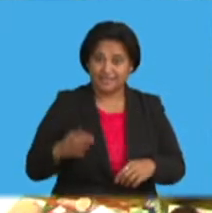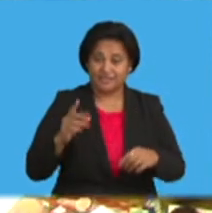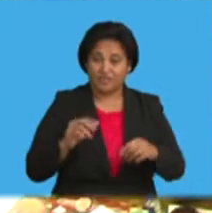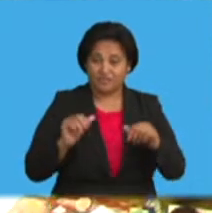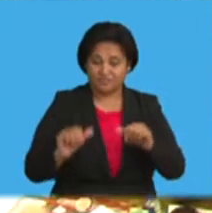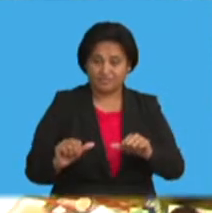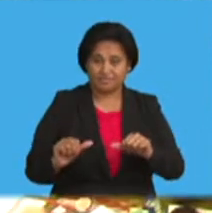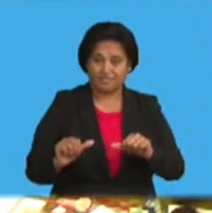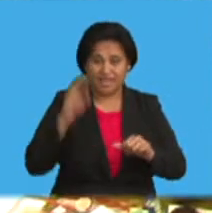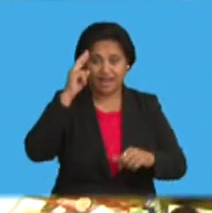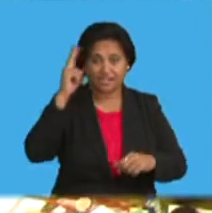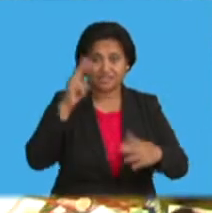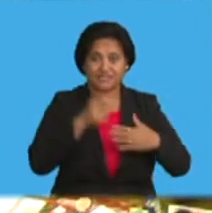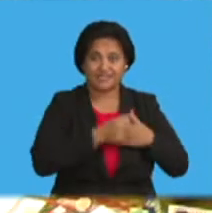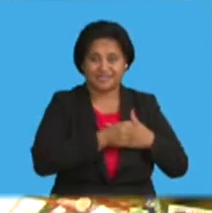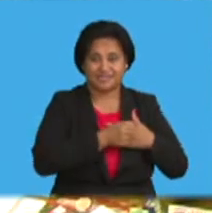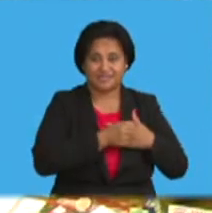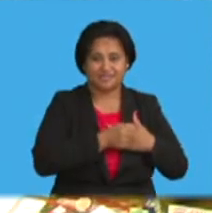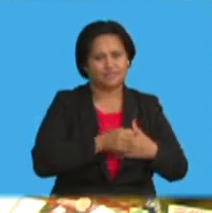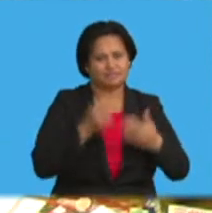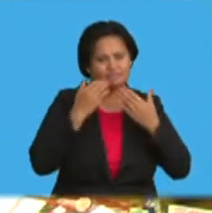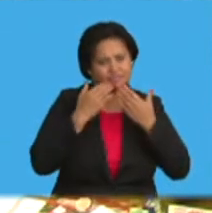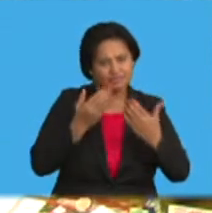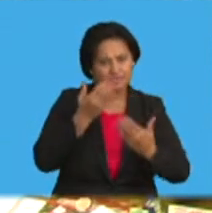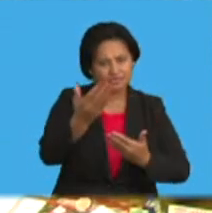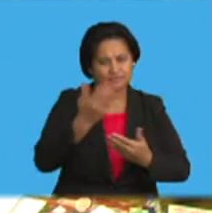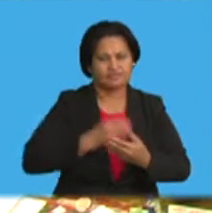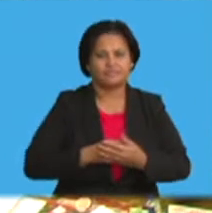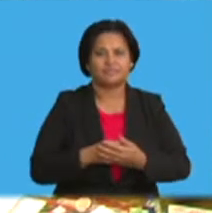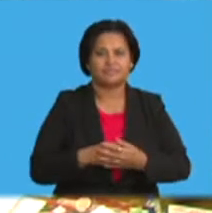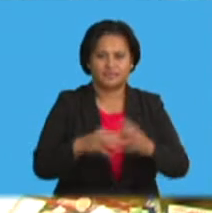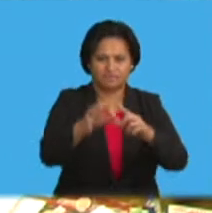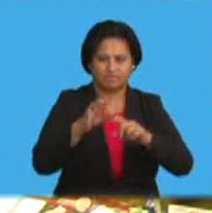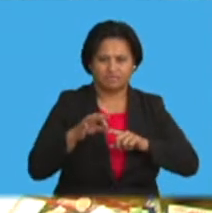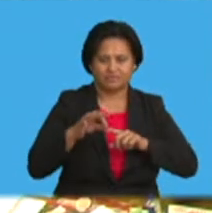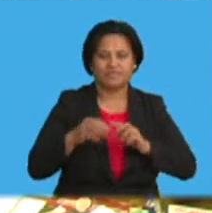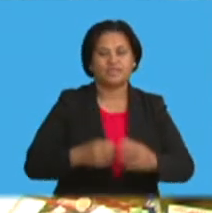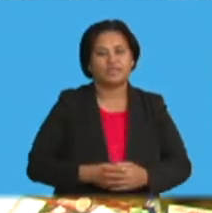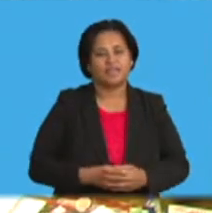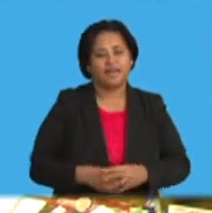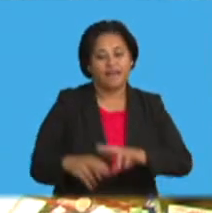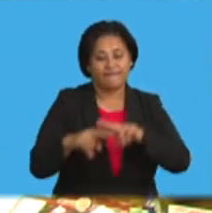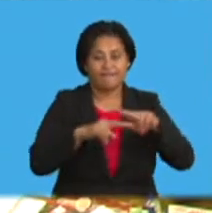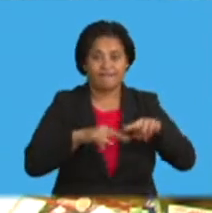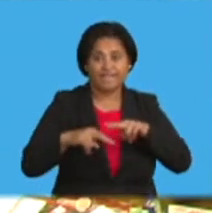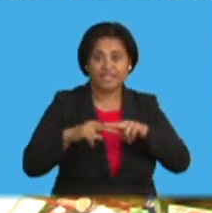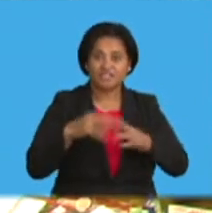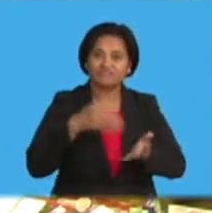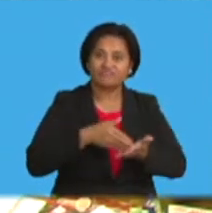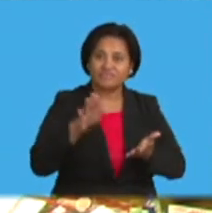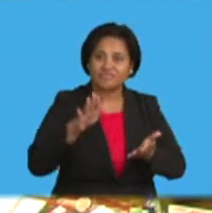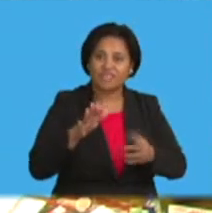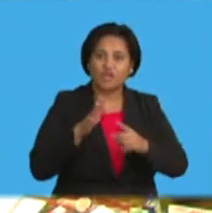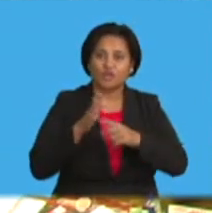Thank you, Madam Speaker. I'd like to thank the honourable member for the question. Madam Speaker, Fiji has ratified the